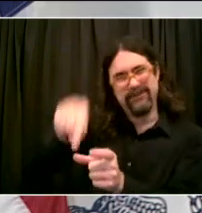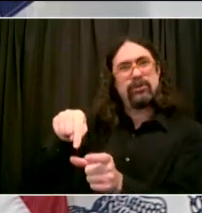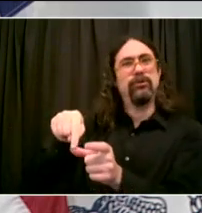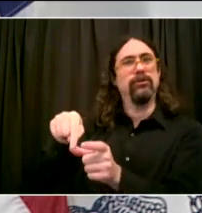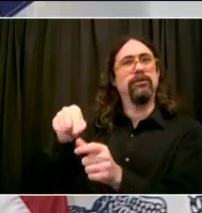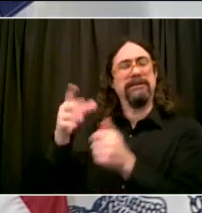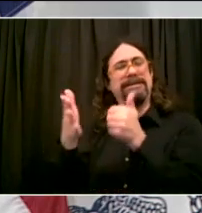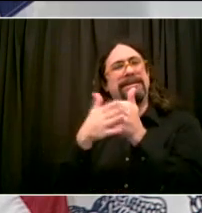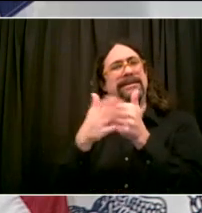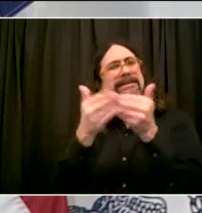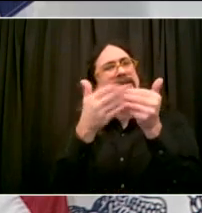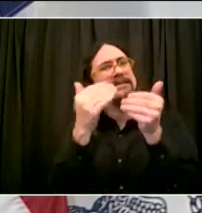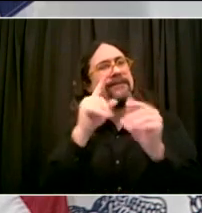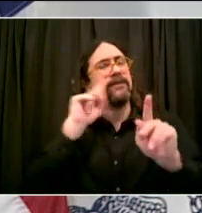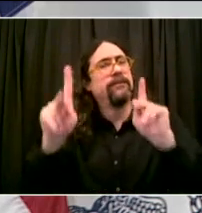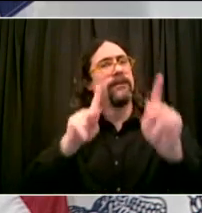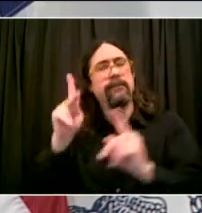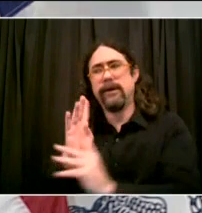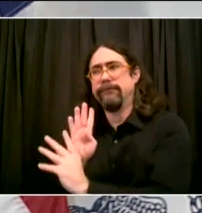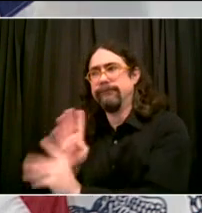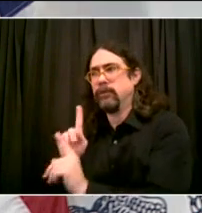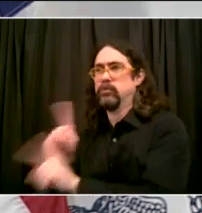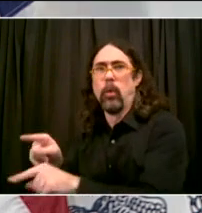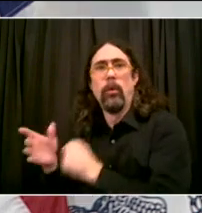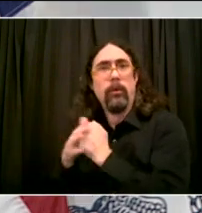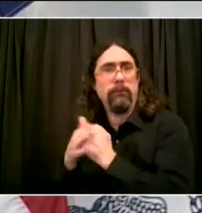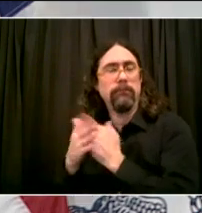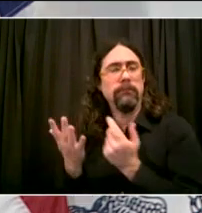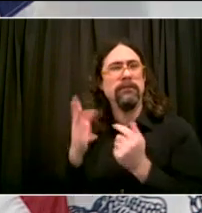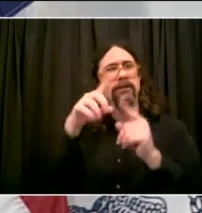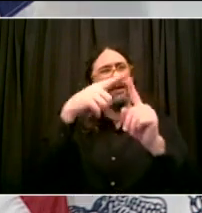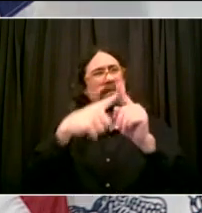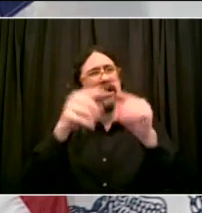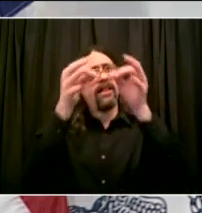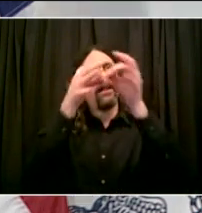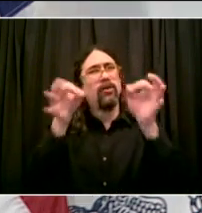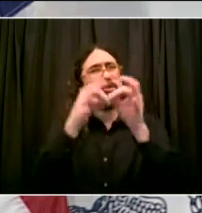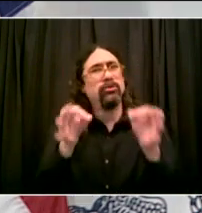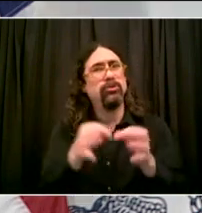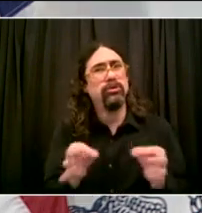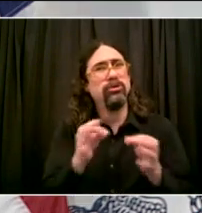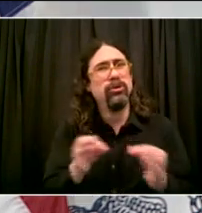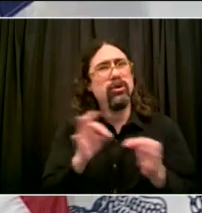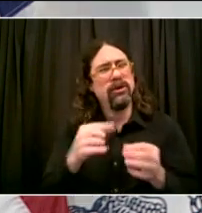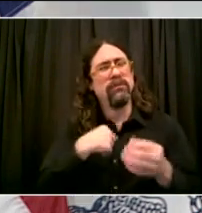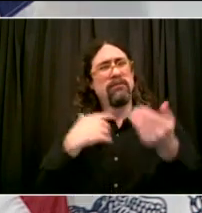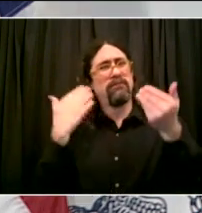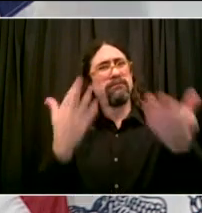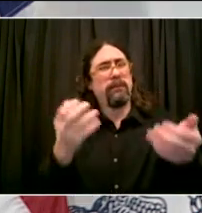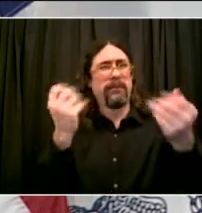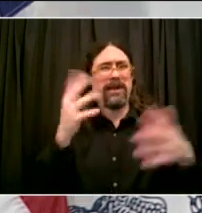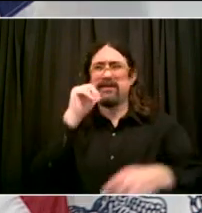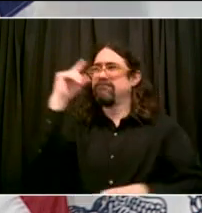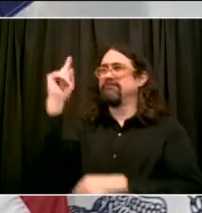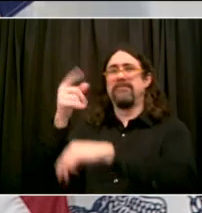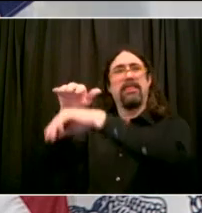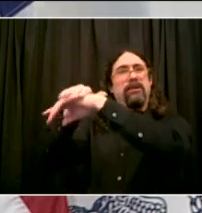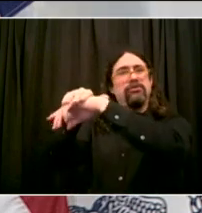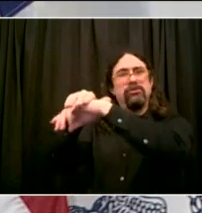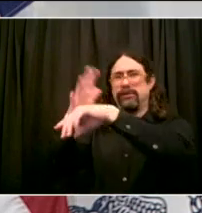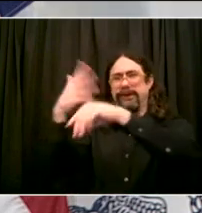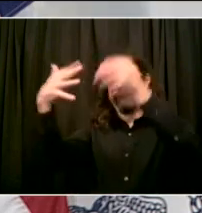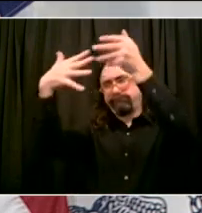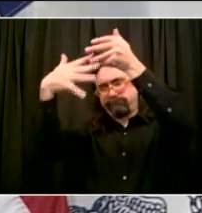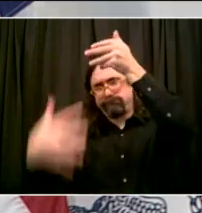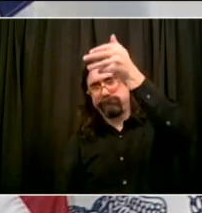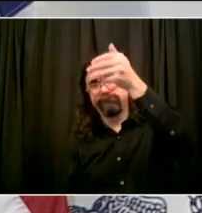itself. Now will be in 10 languages, the application for appointments. Lots of outreach. We're going to do paid